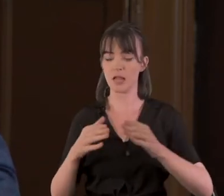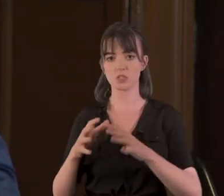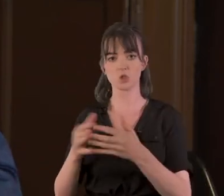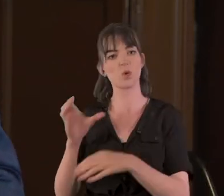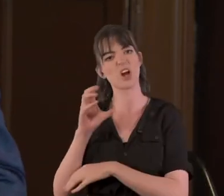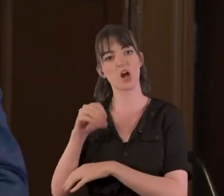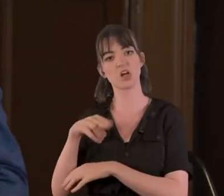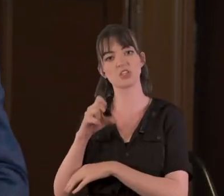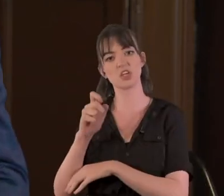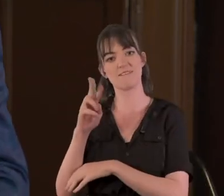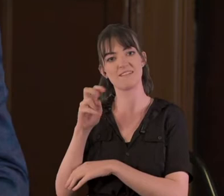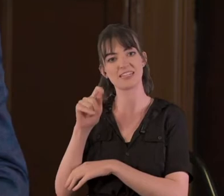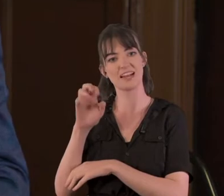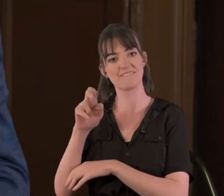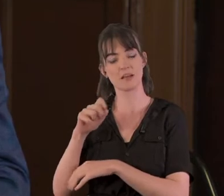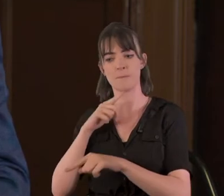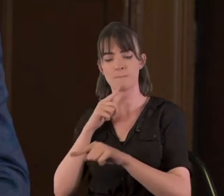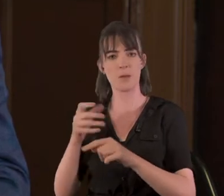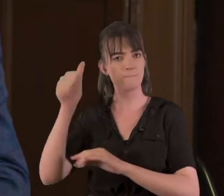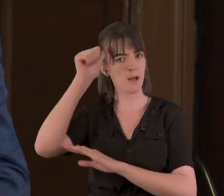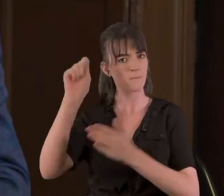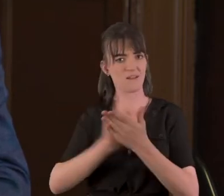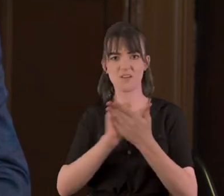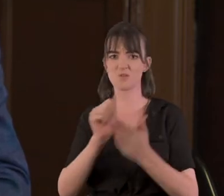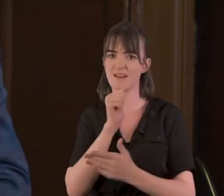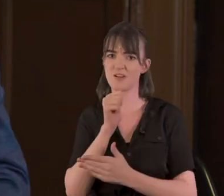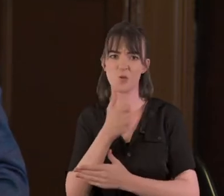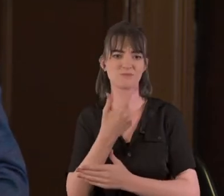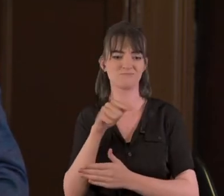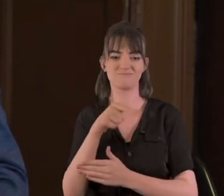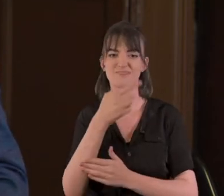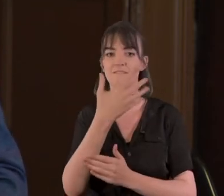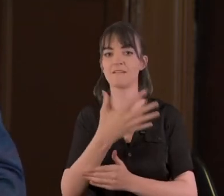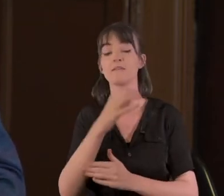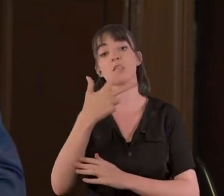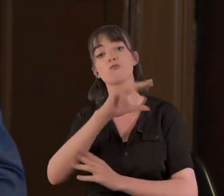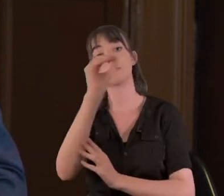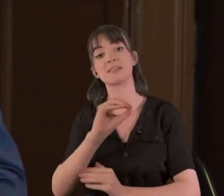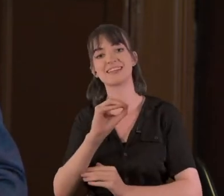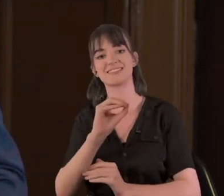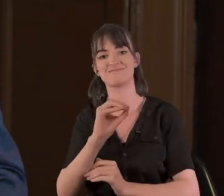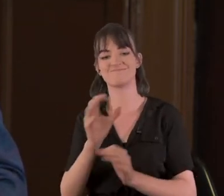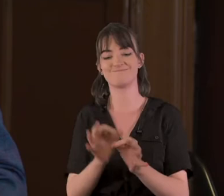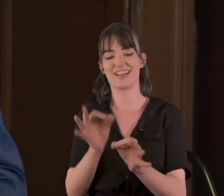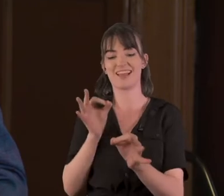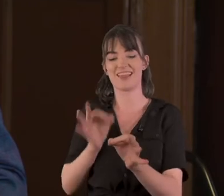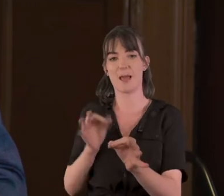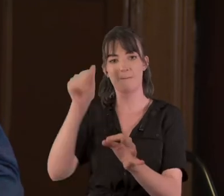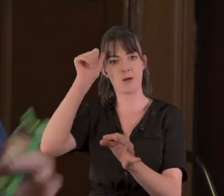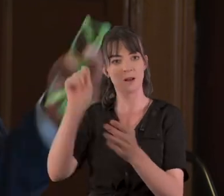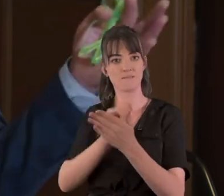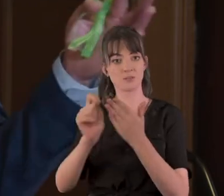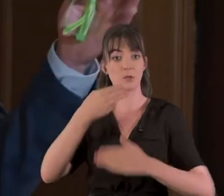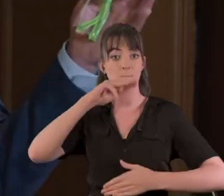behind in the popular vote. I think they're about 2.5 to 3 percentage points behind in the popular vote. And the Liberals had